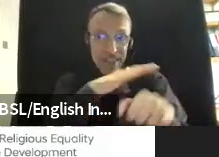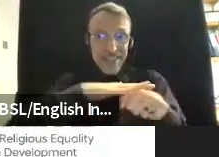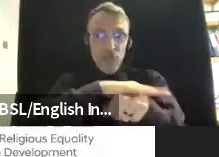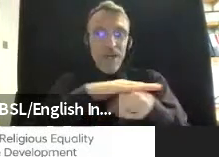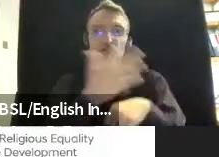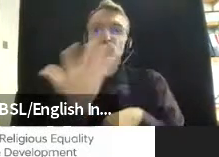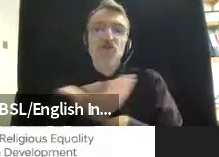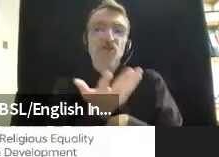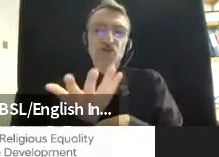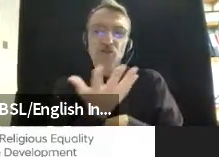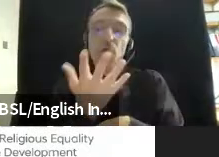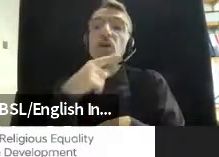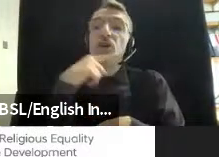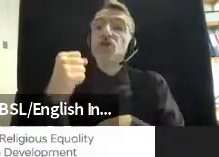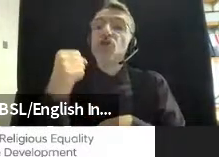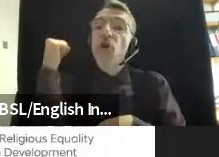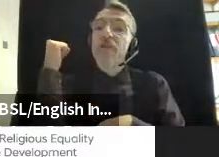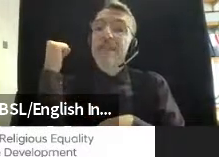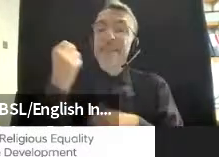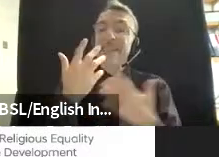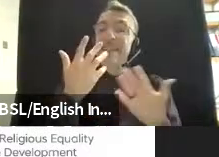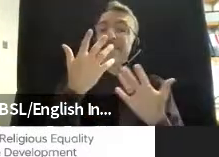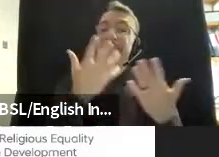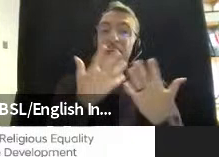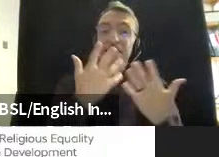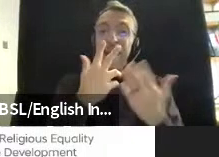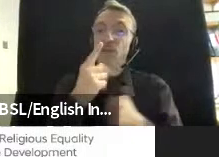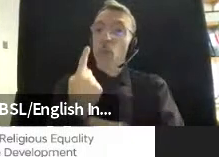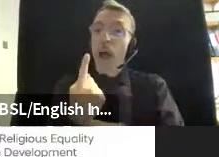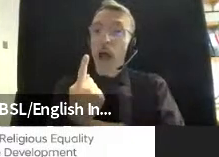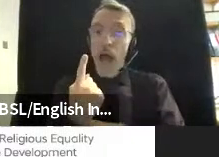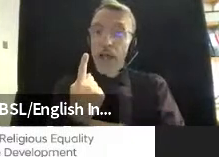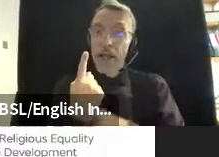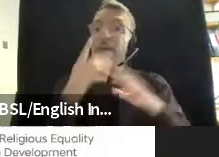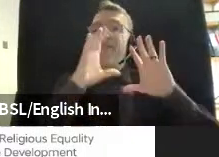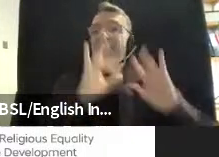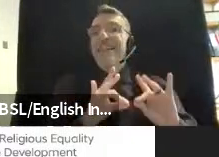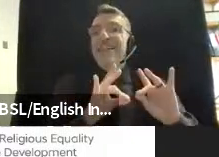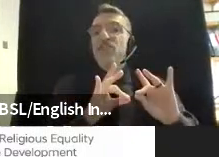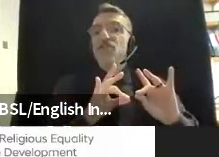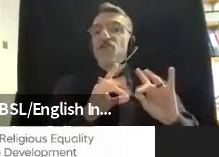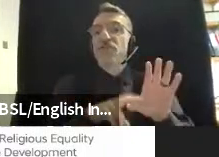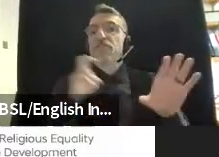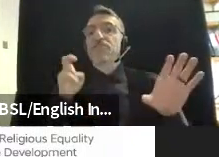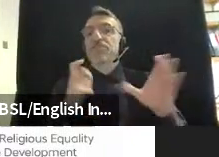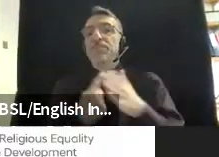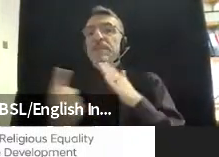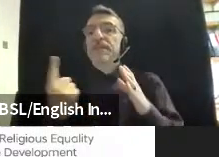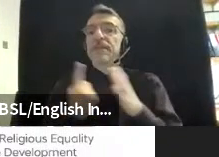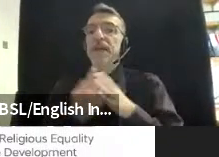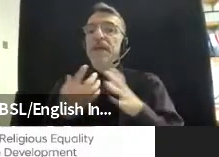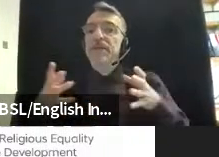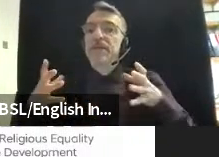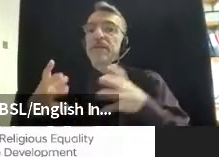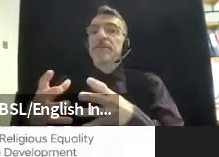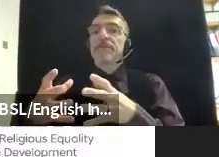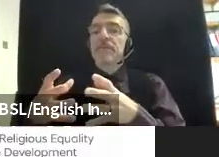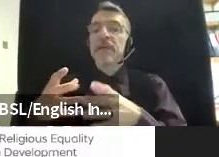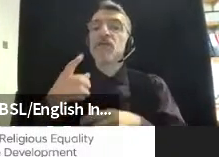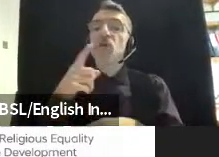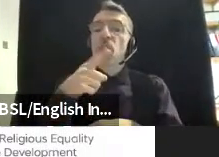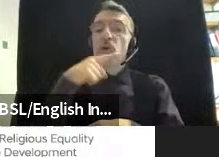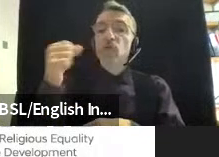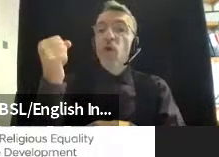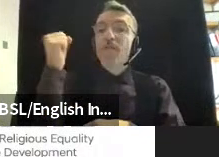part of the Soviet Union until 1991, and you may know that Soviet Union, there was only